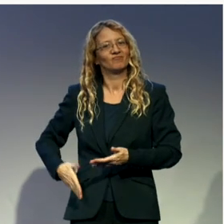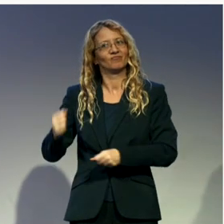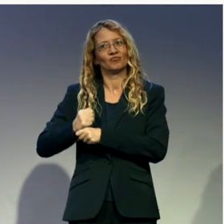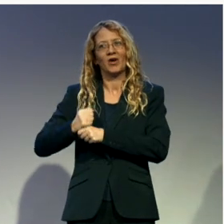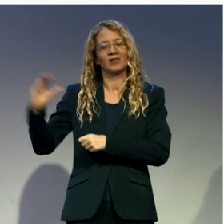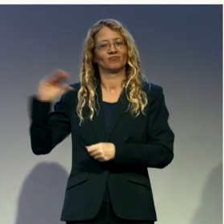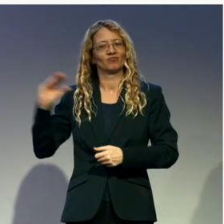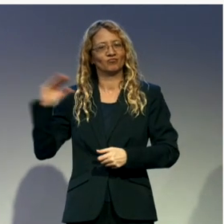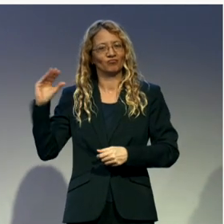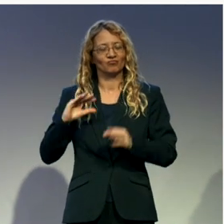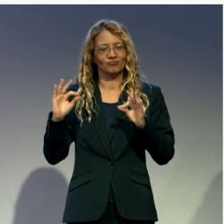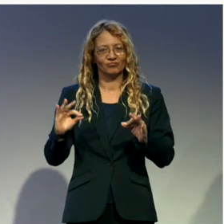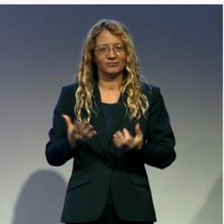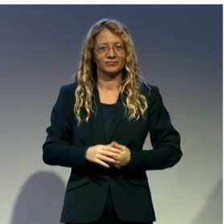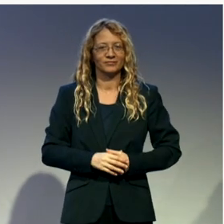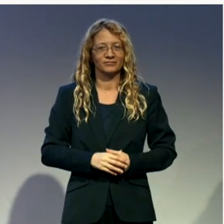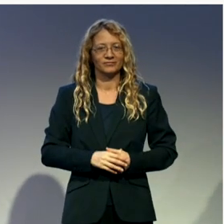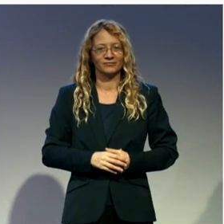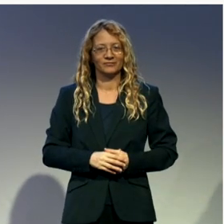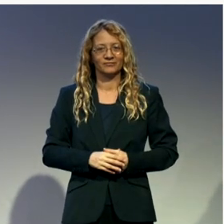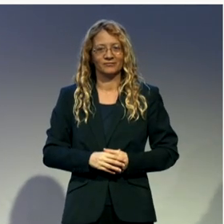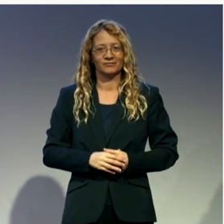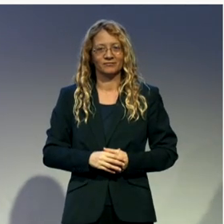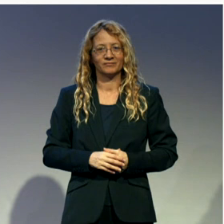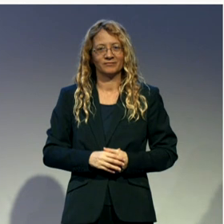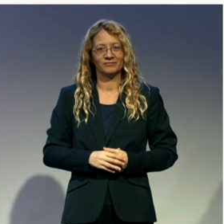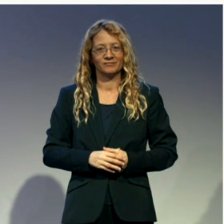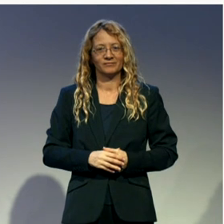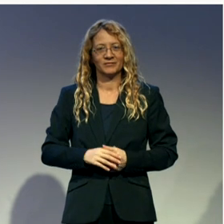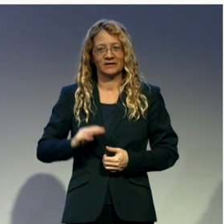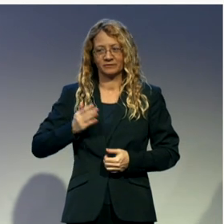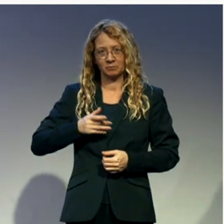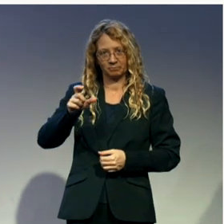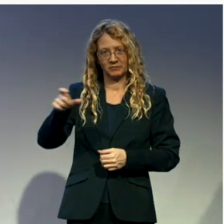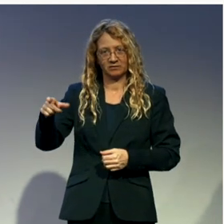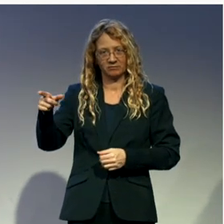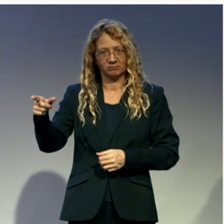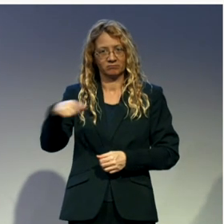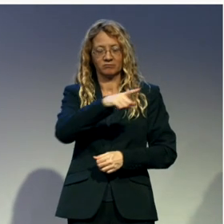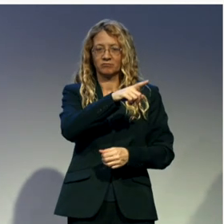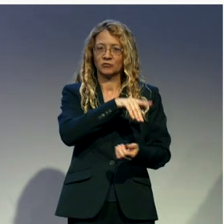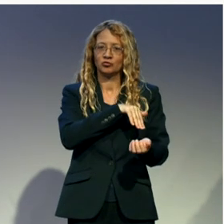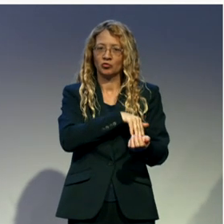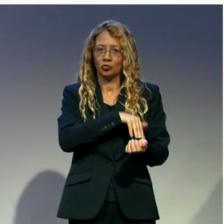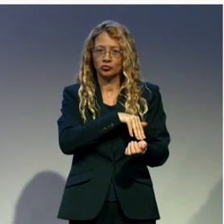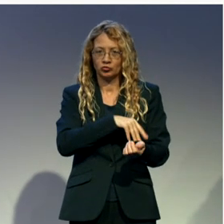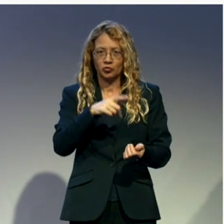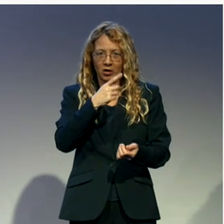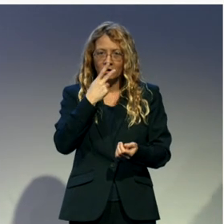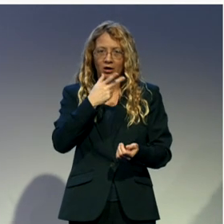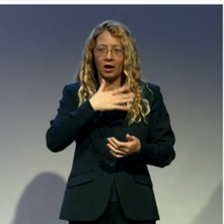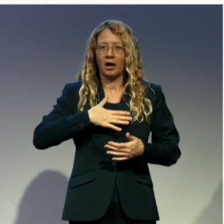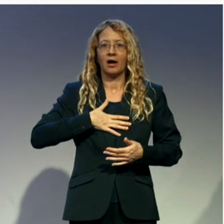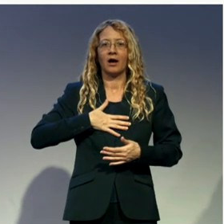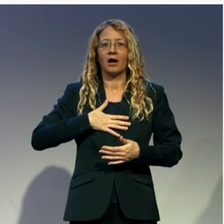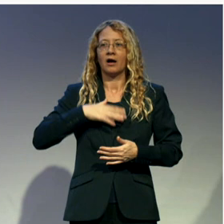make a very good environment for women who get the examination, because women feel comfortable, more comfortable with a blind woman who is touching her breast